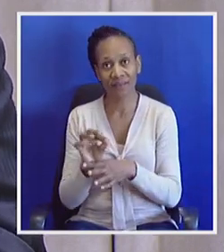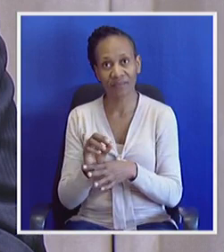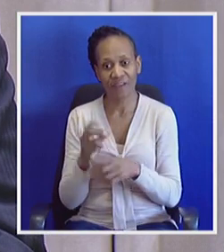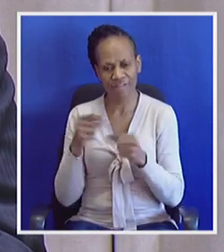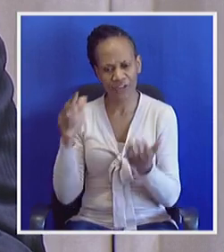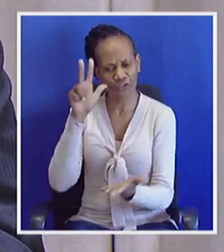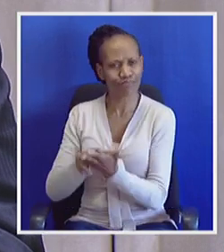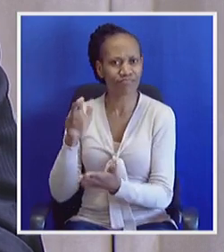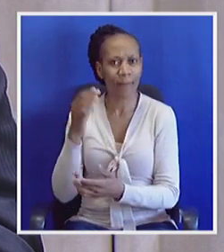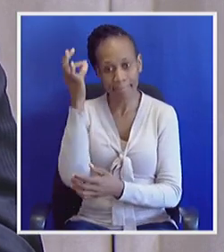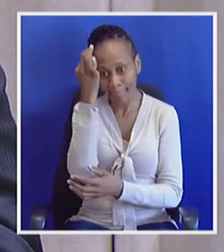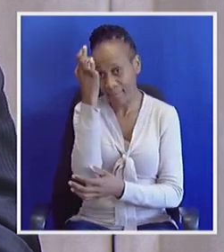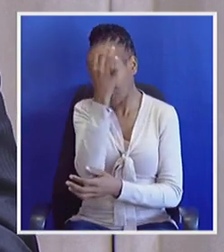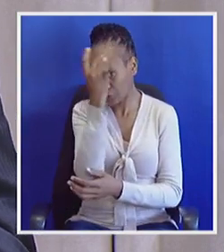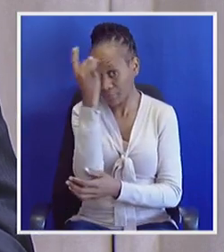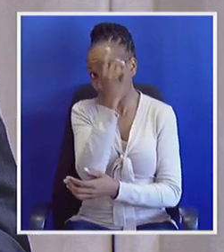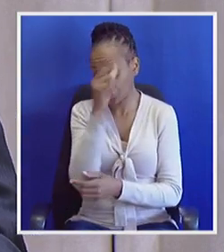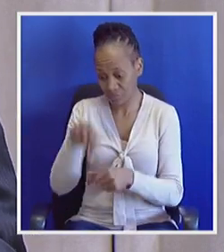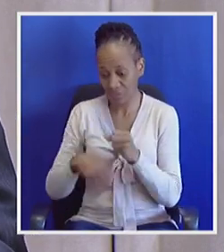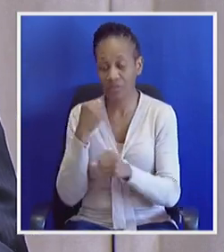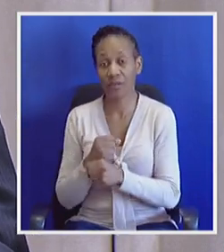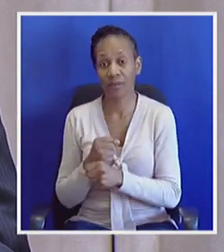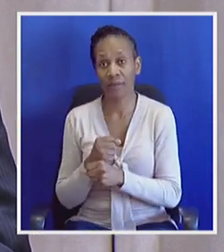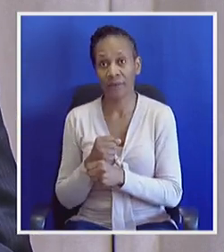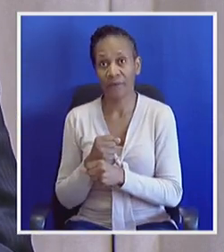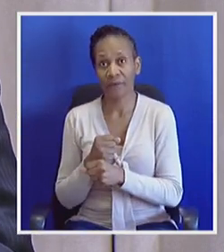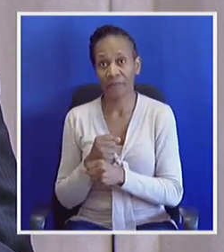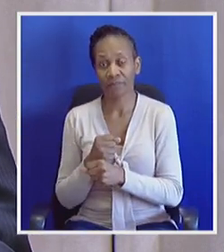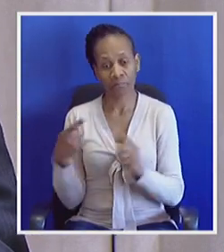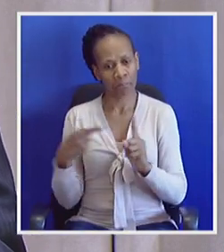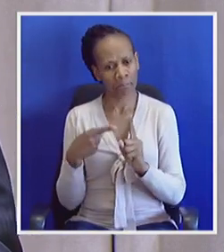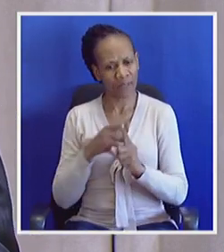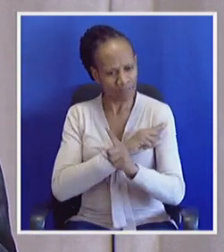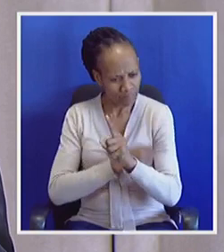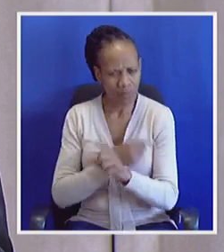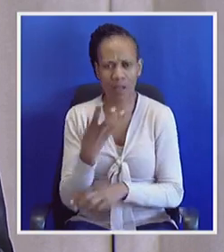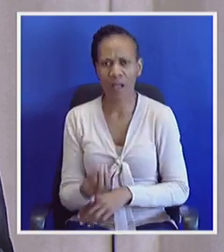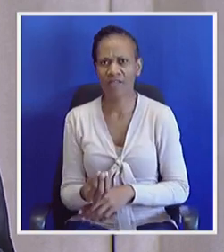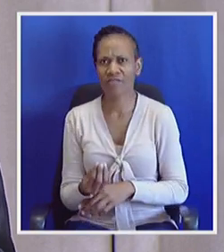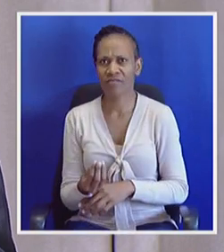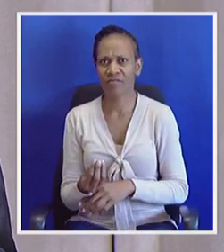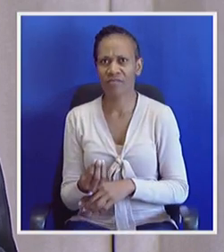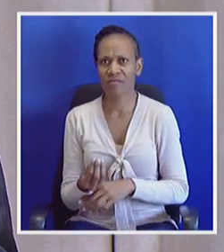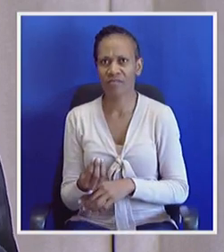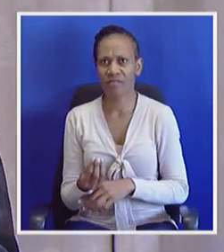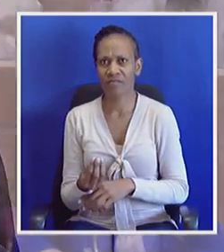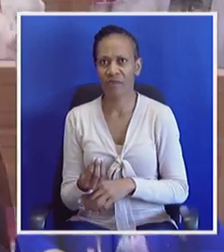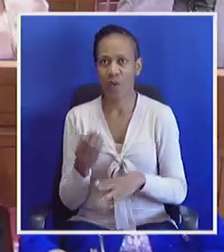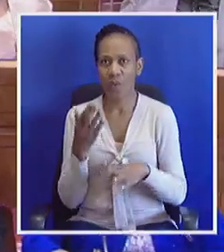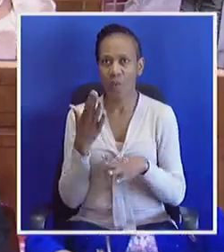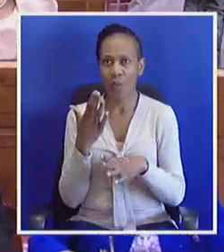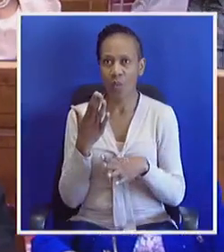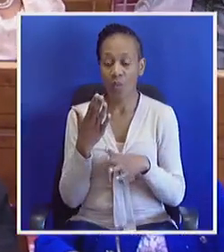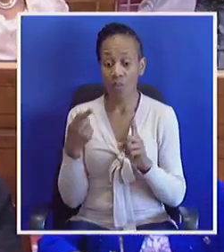March this year. With his appreciation for the strength of the multi-sectoral response,